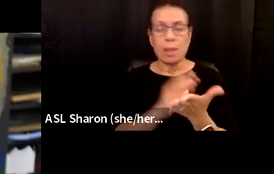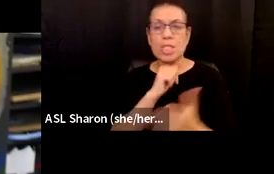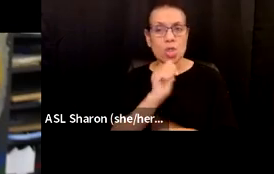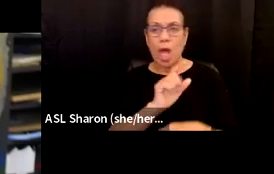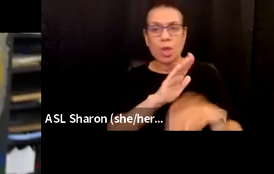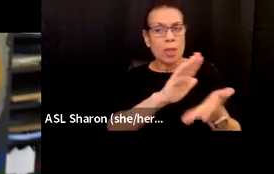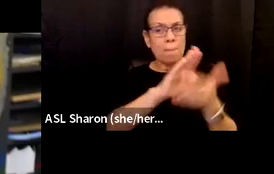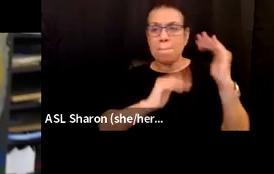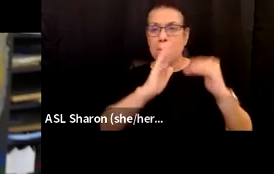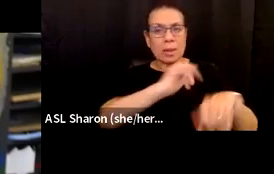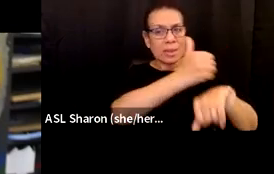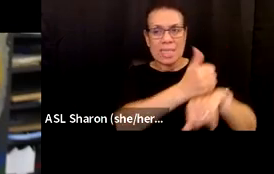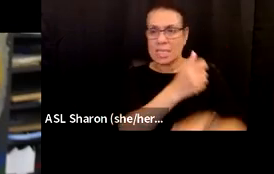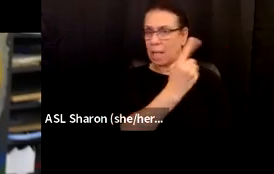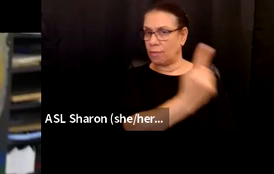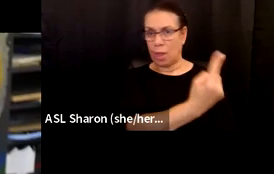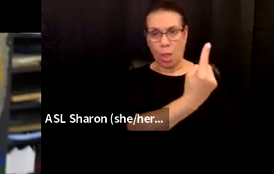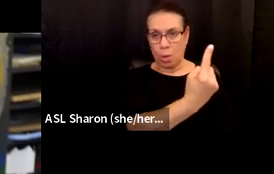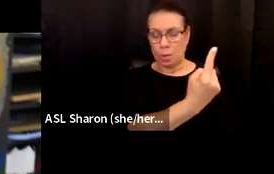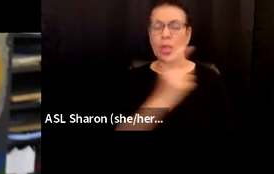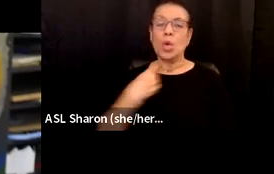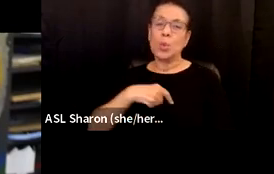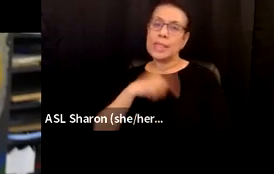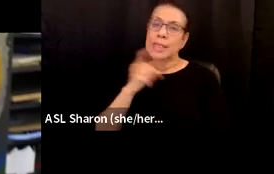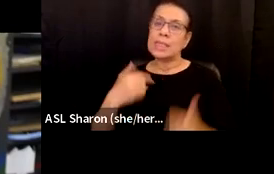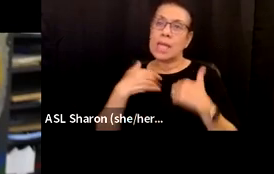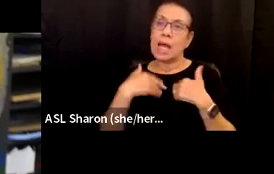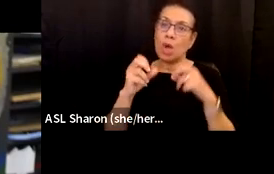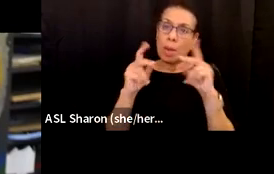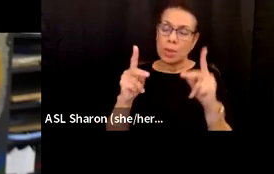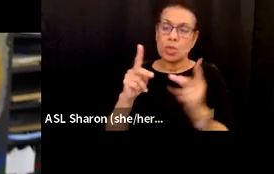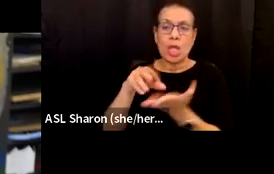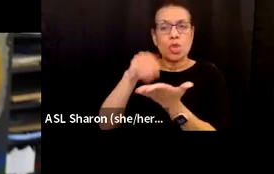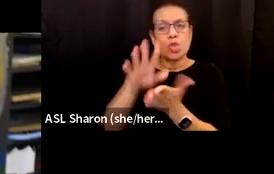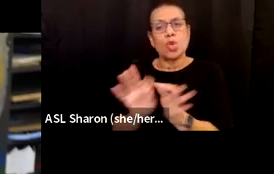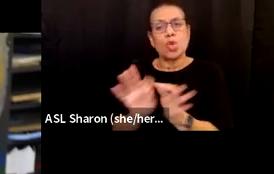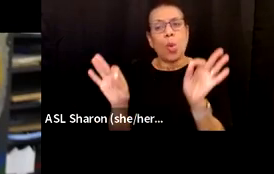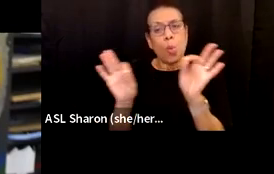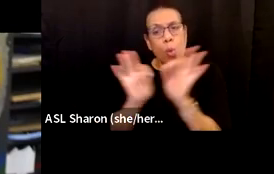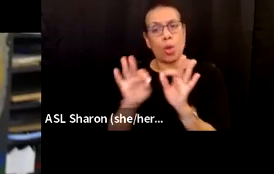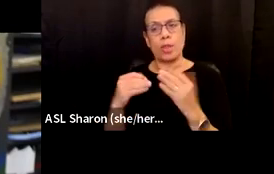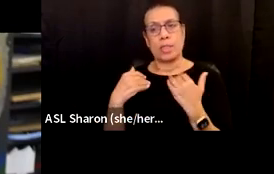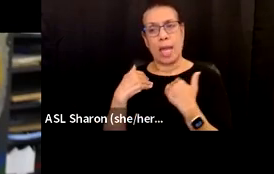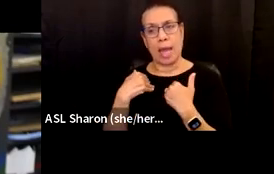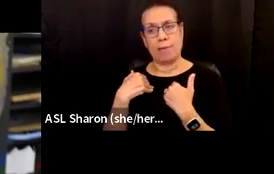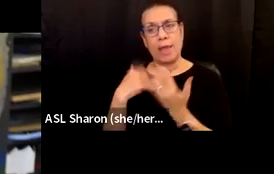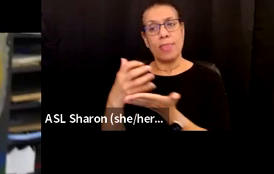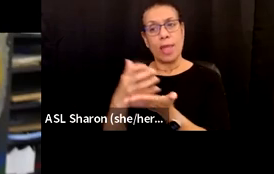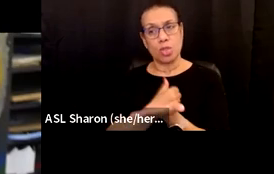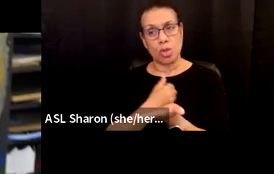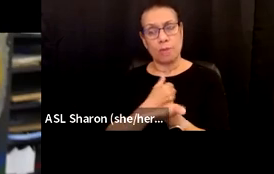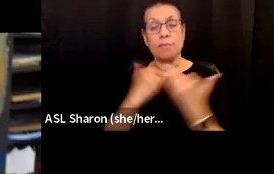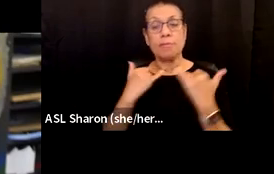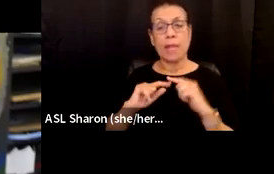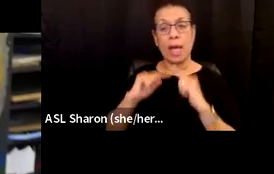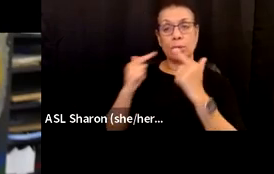do to provide the types of opportunities that our students deserve across the city so now i'm going to turn over to the